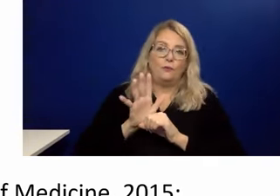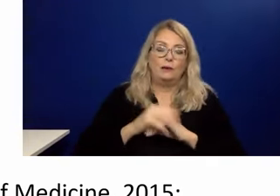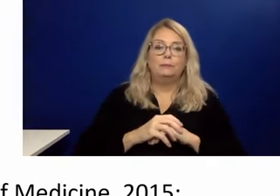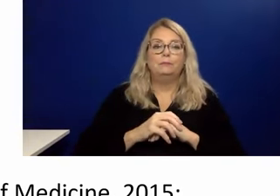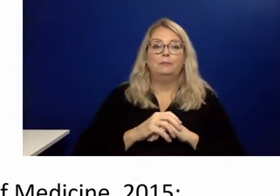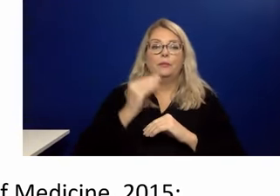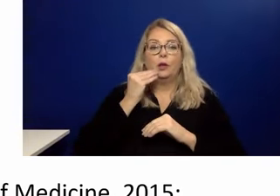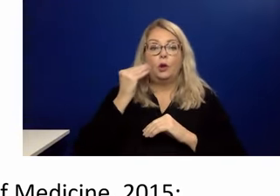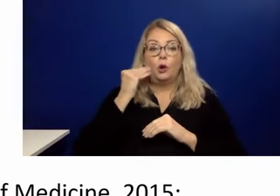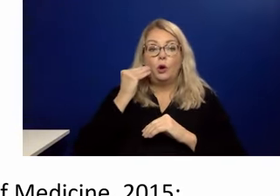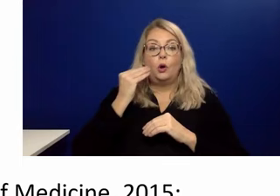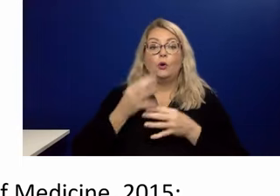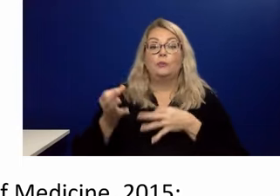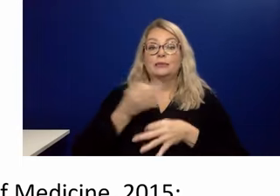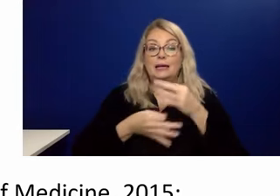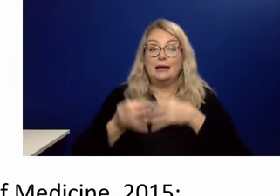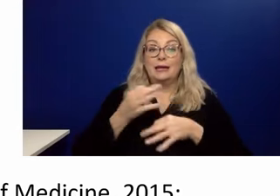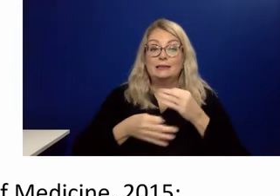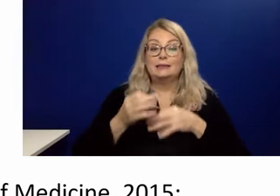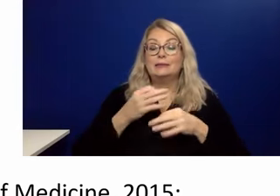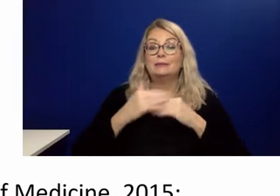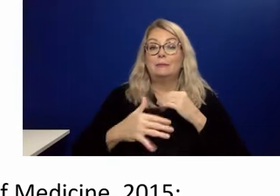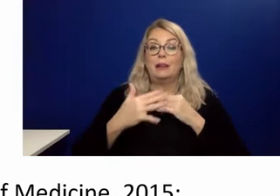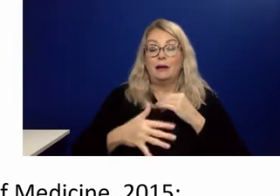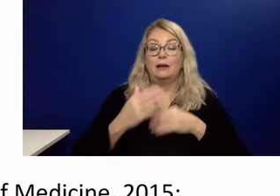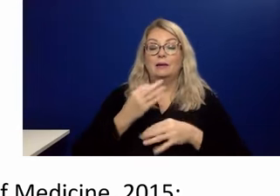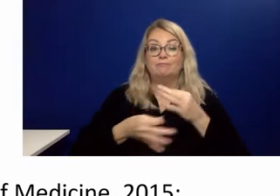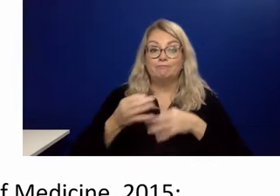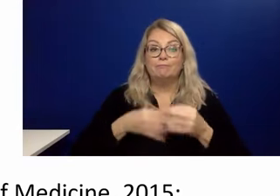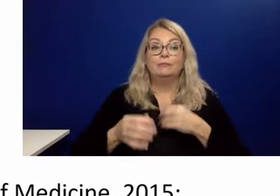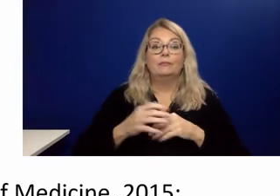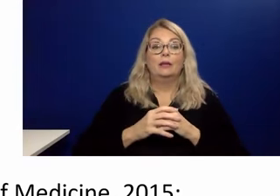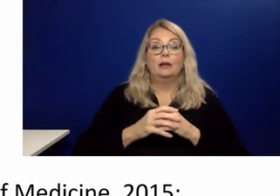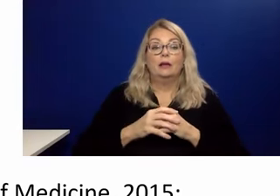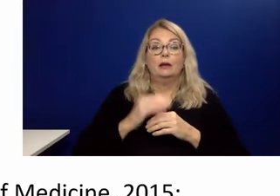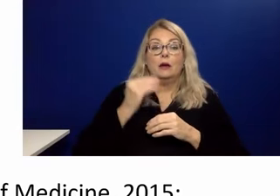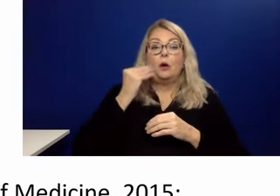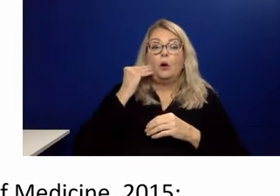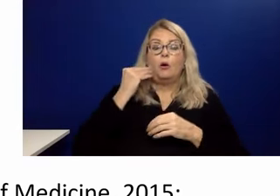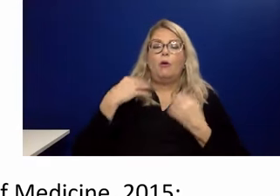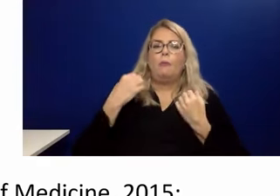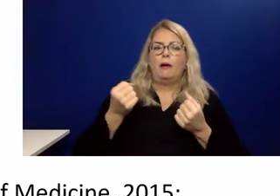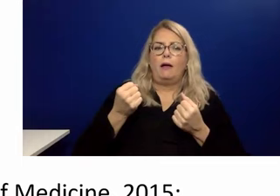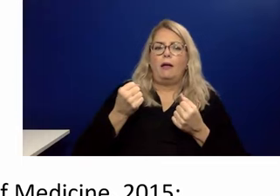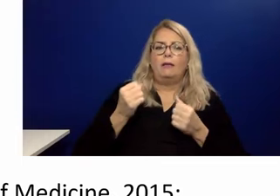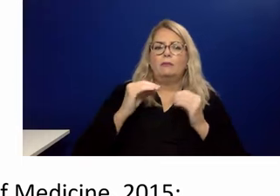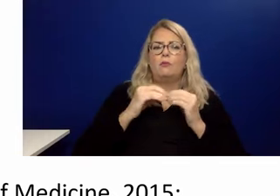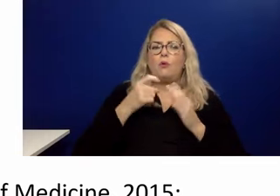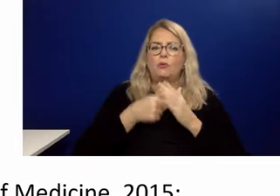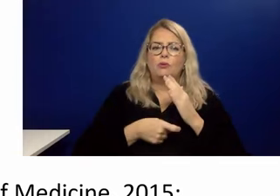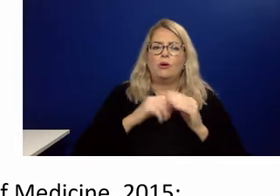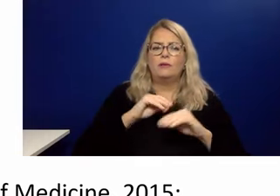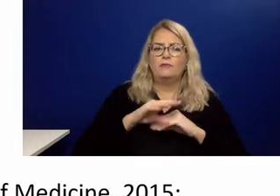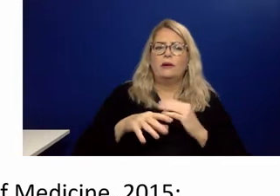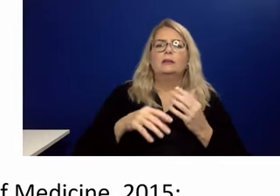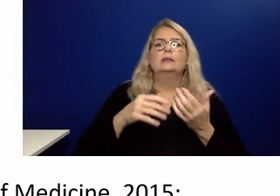Home dialysis, right? Home care is thought to be more cost effective, and people want to remain in the home. So these